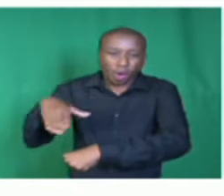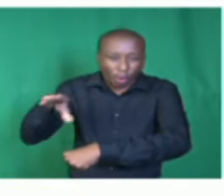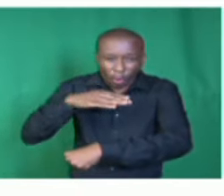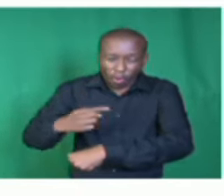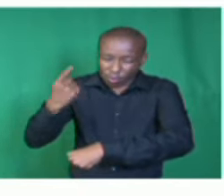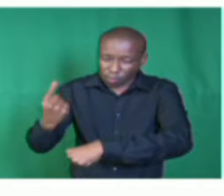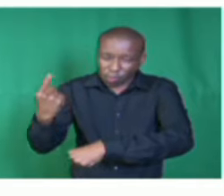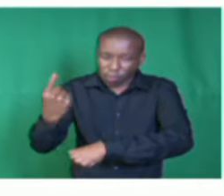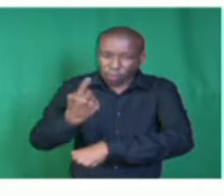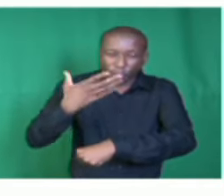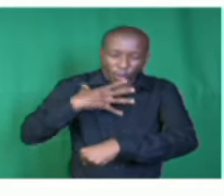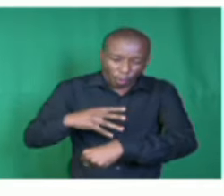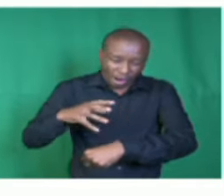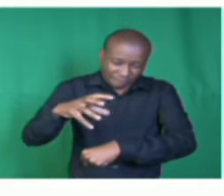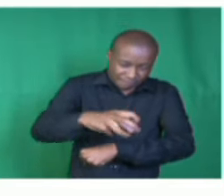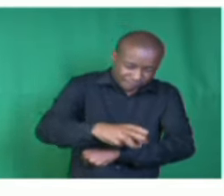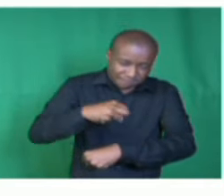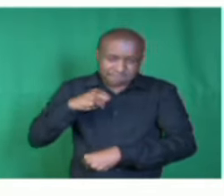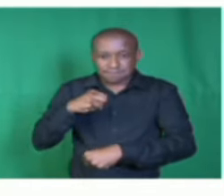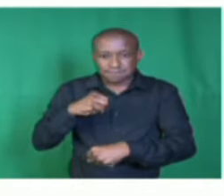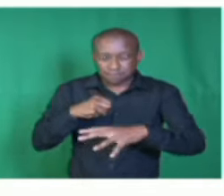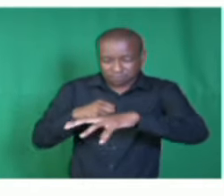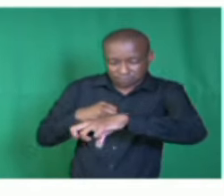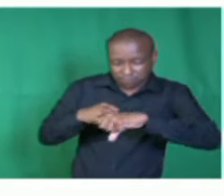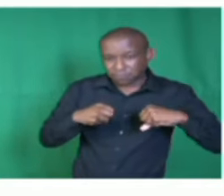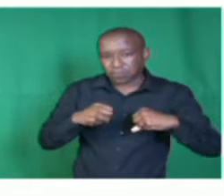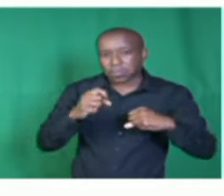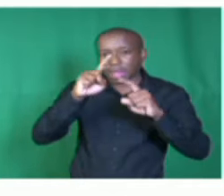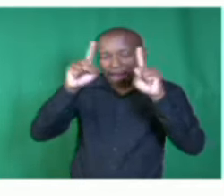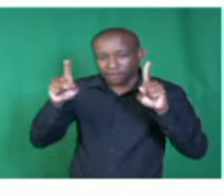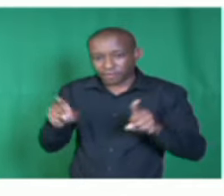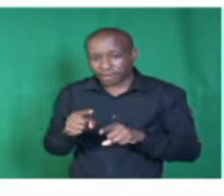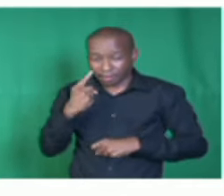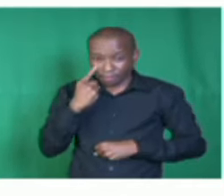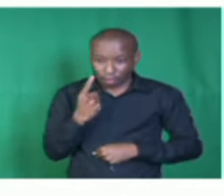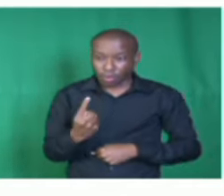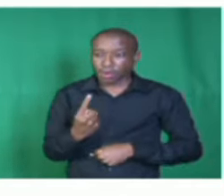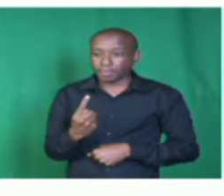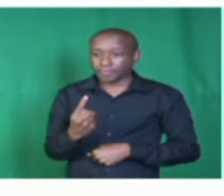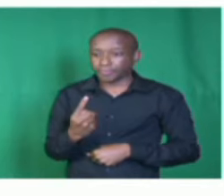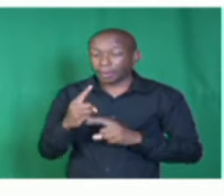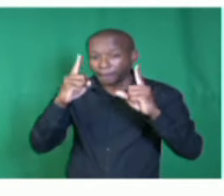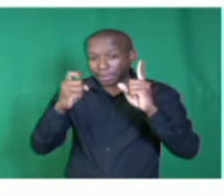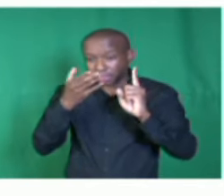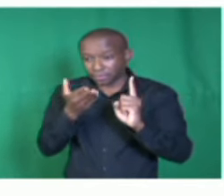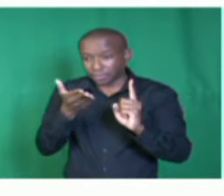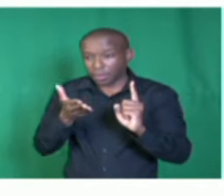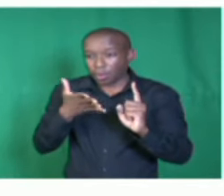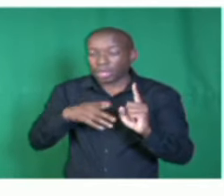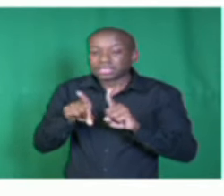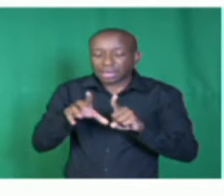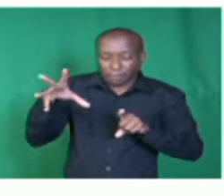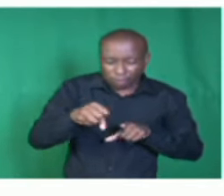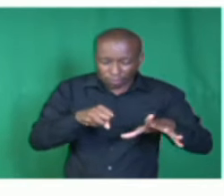Each and every one of them want to have a piece of Africa here. This is the scramble.